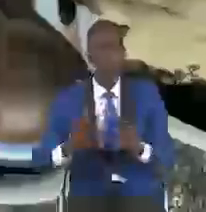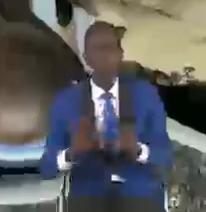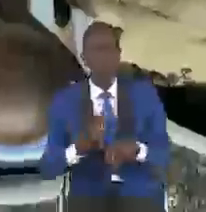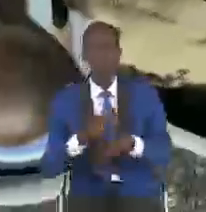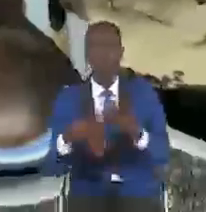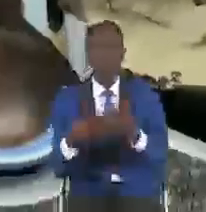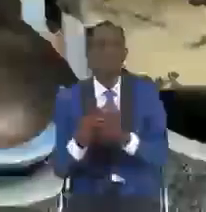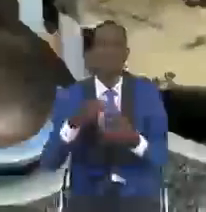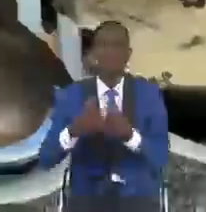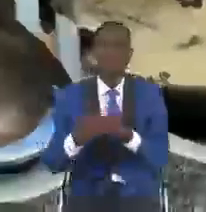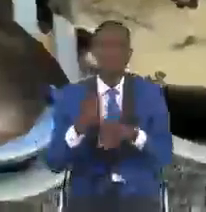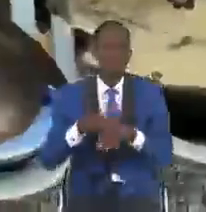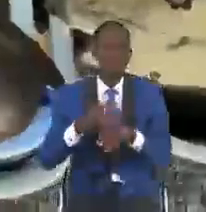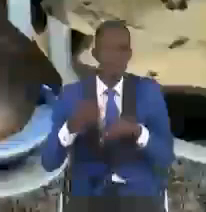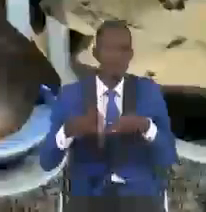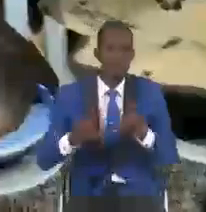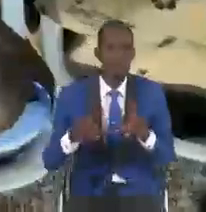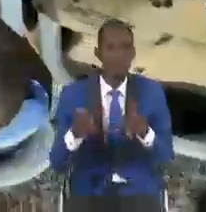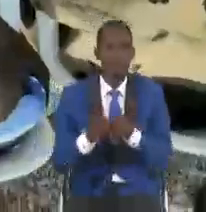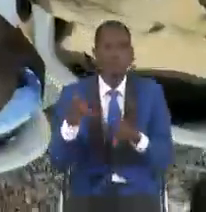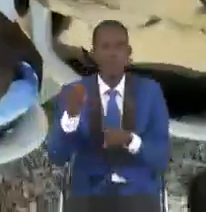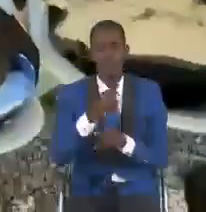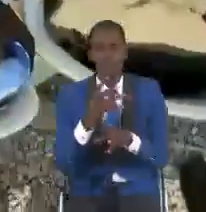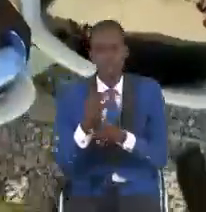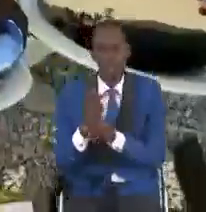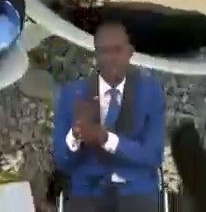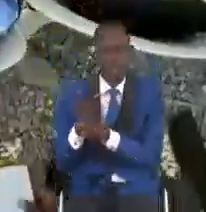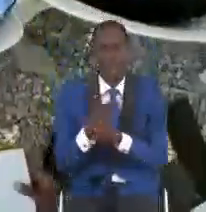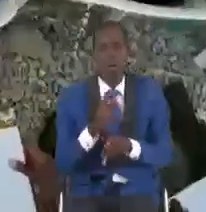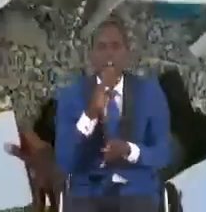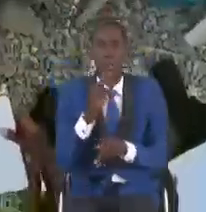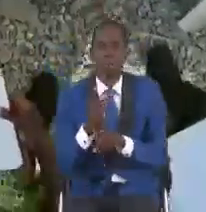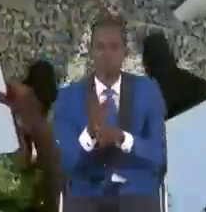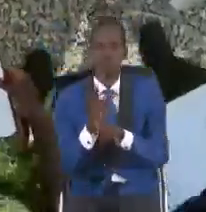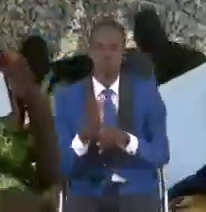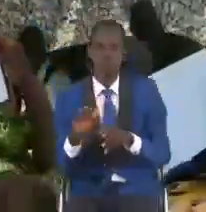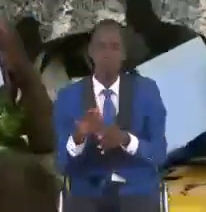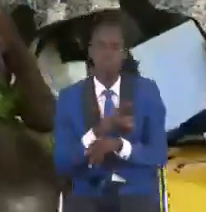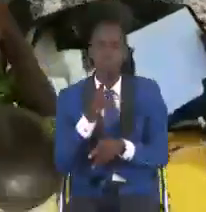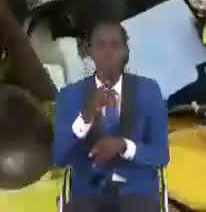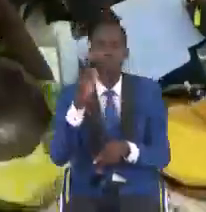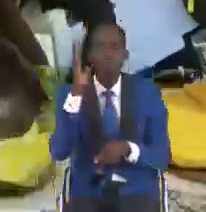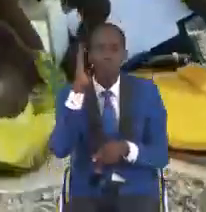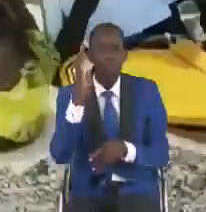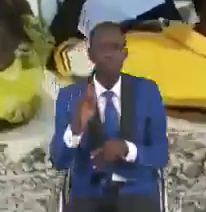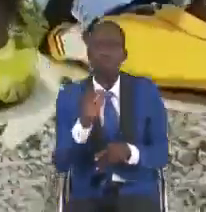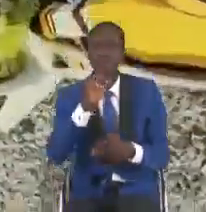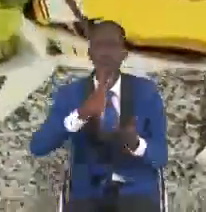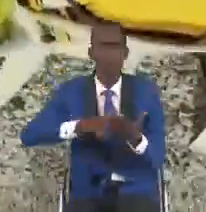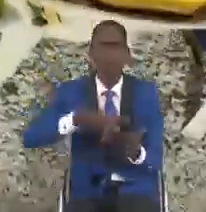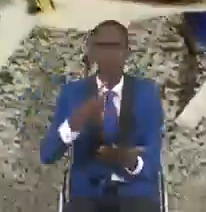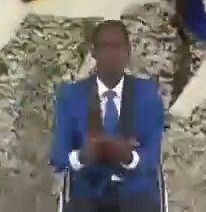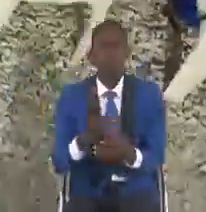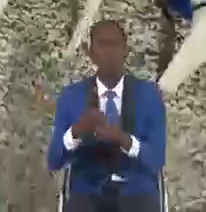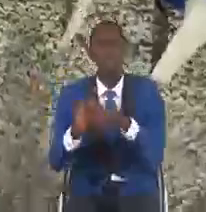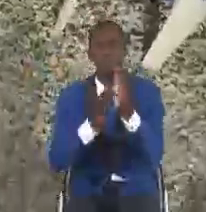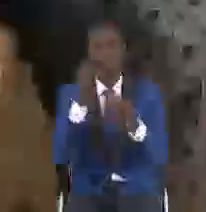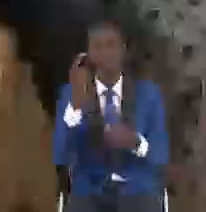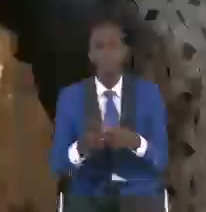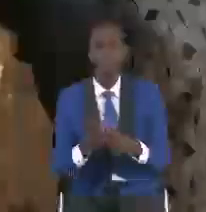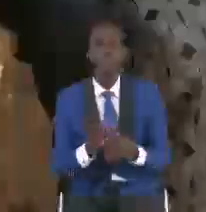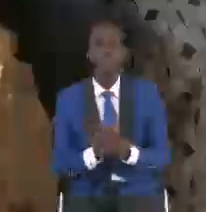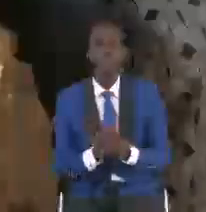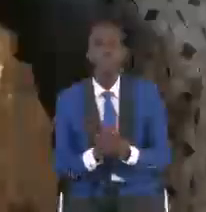and as you take care and you are careful, you will not fall in Jesus' name.